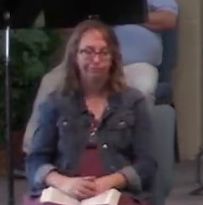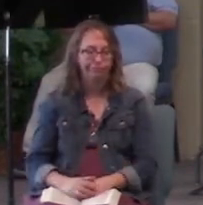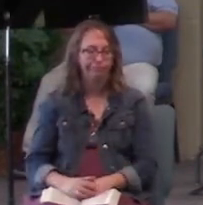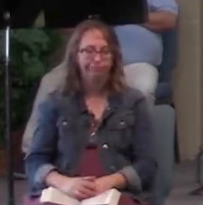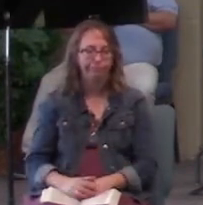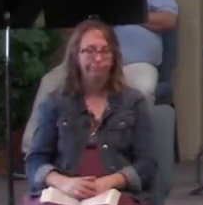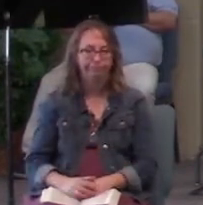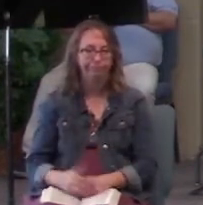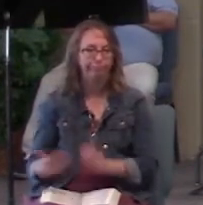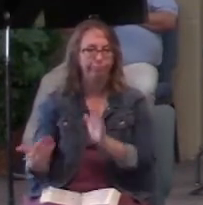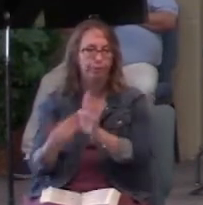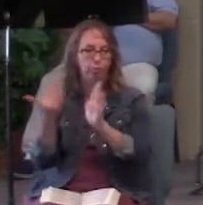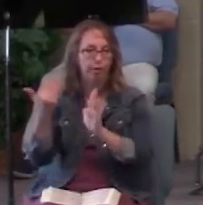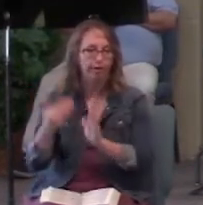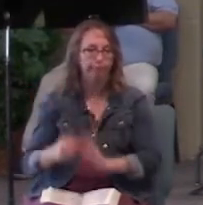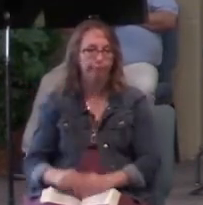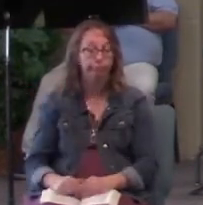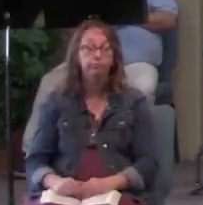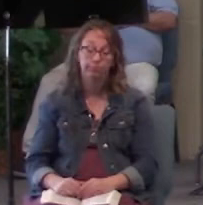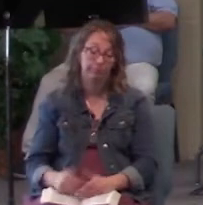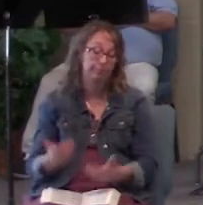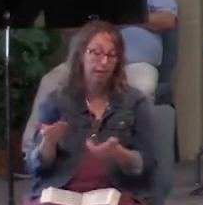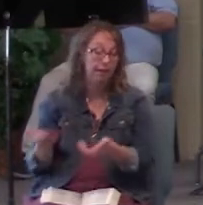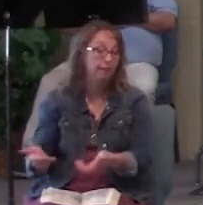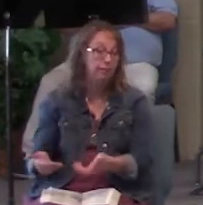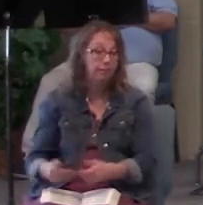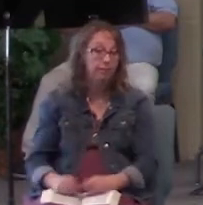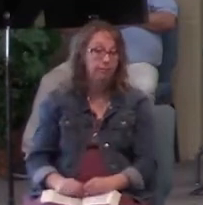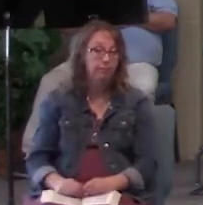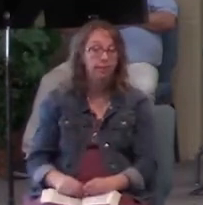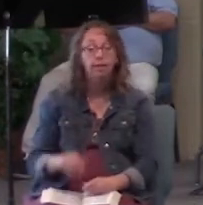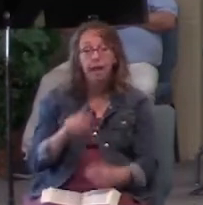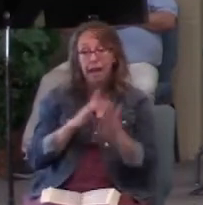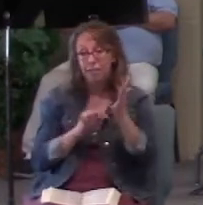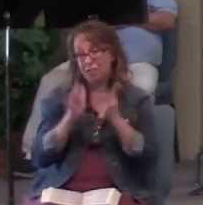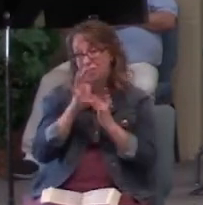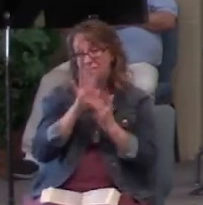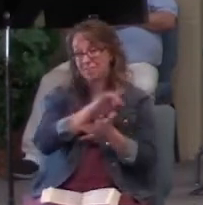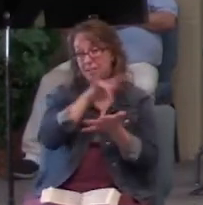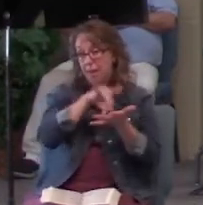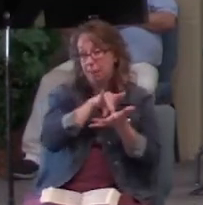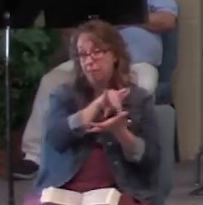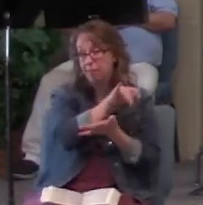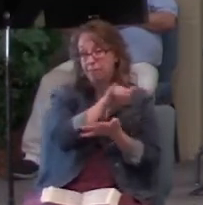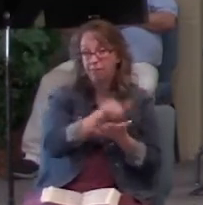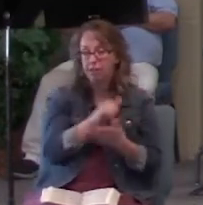as to betray him. And yet that's what he did. And yet Jesus, in the midst of this,